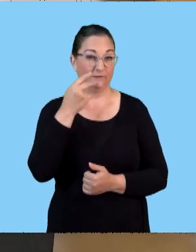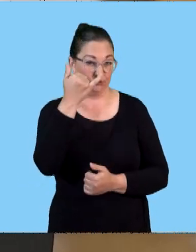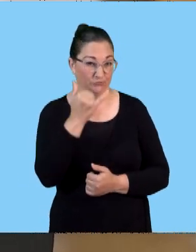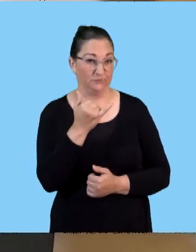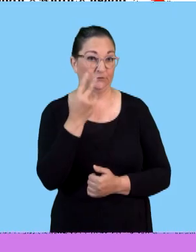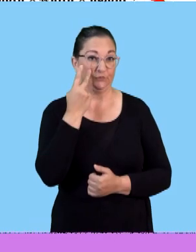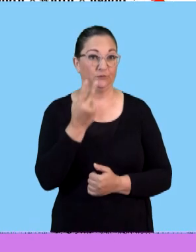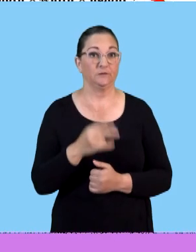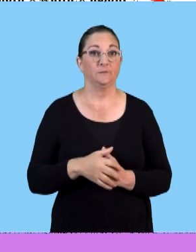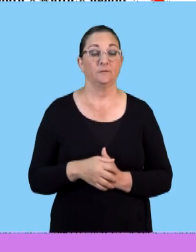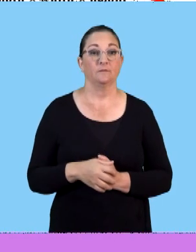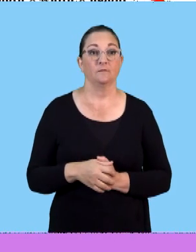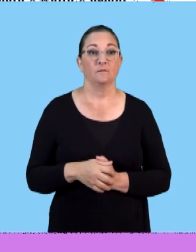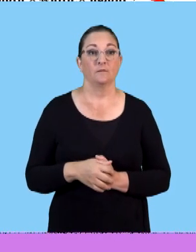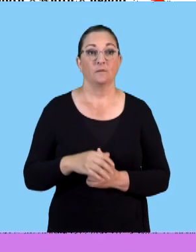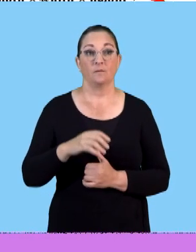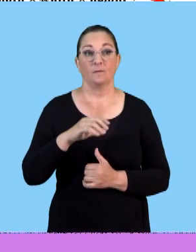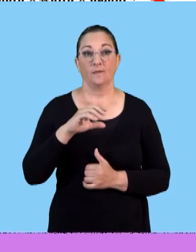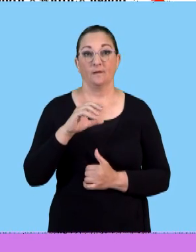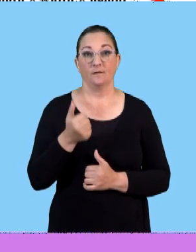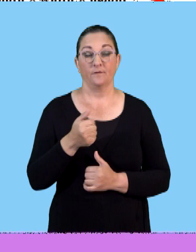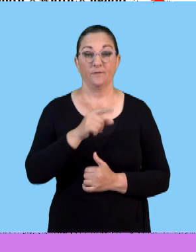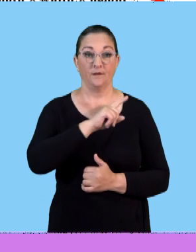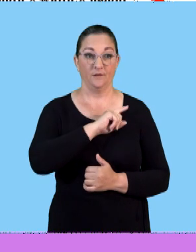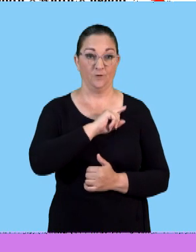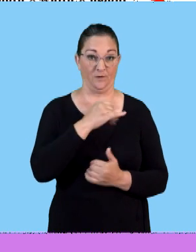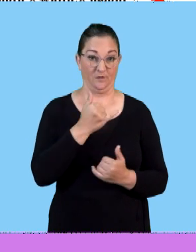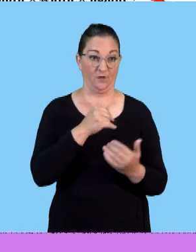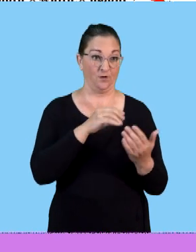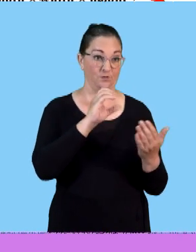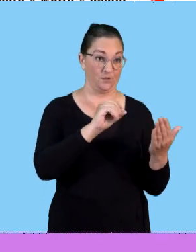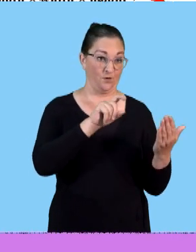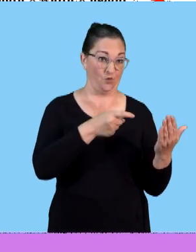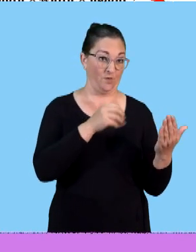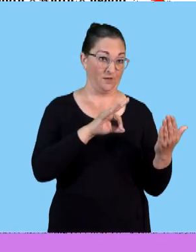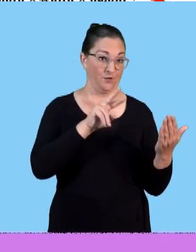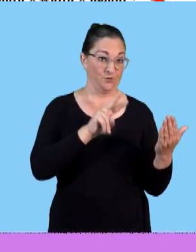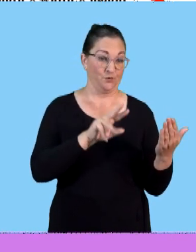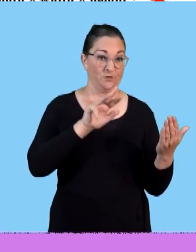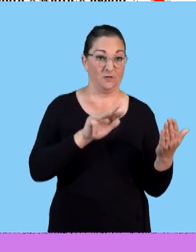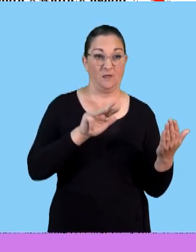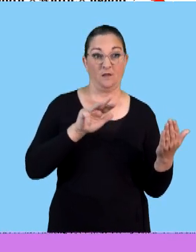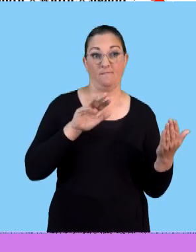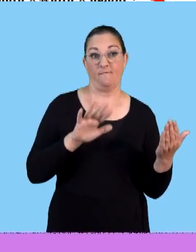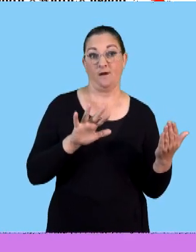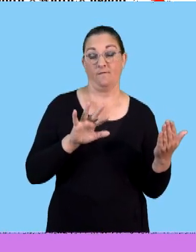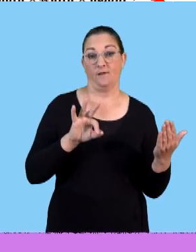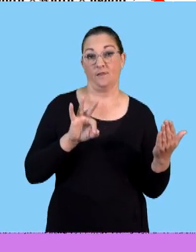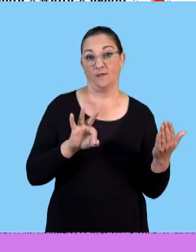if this is indeed correct, how they calculated it. So therefore, I'll take my